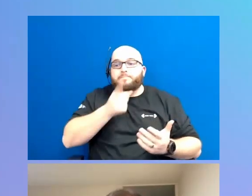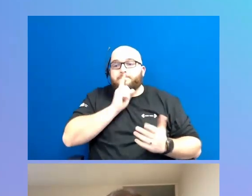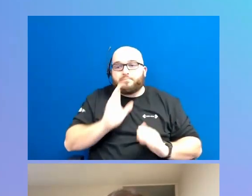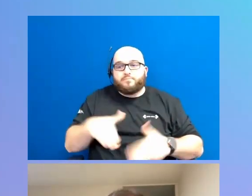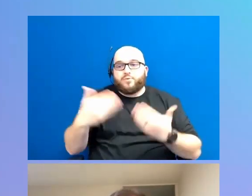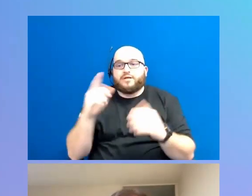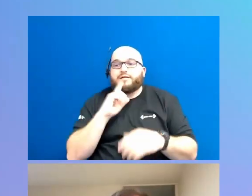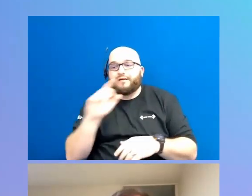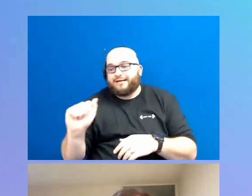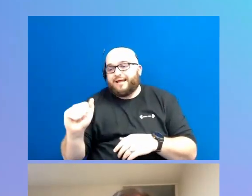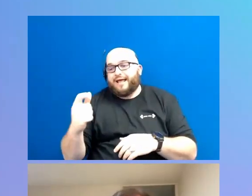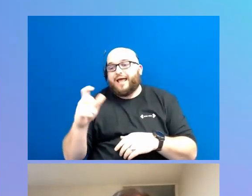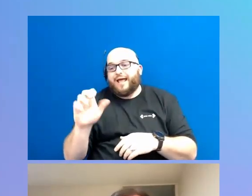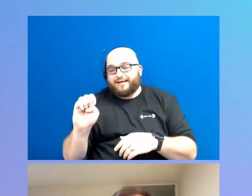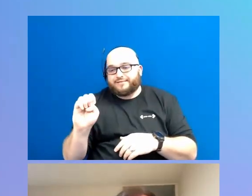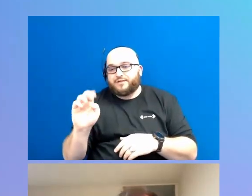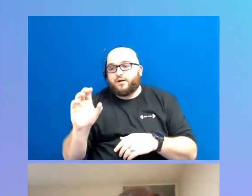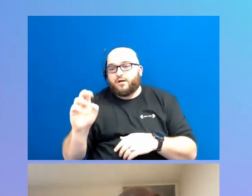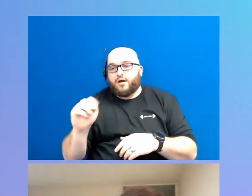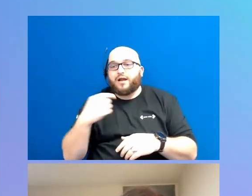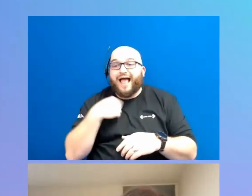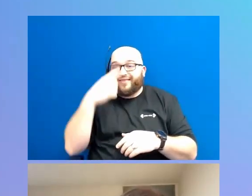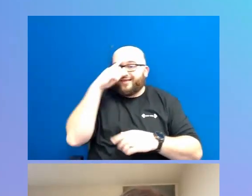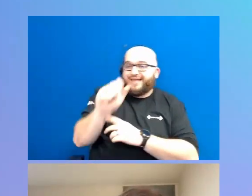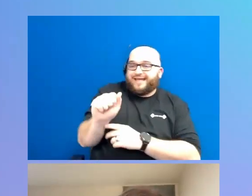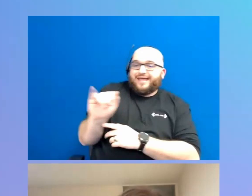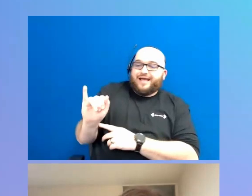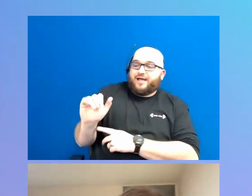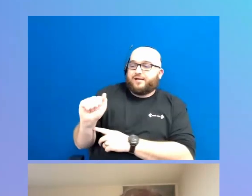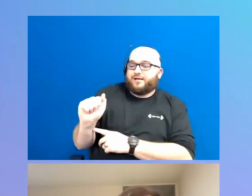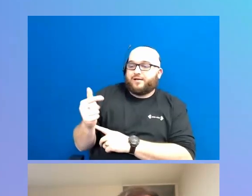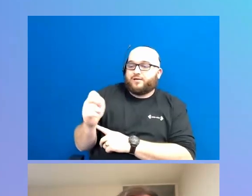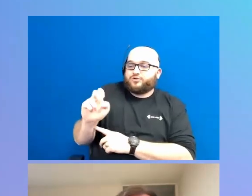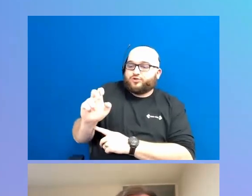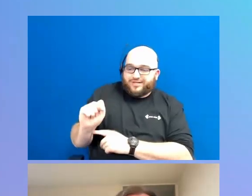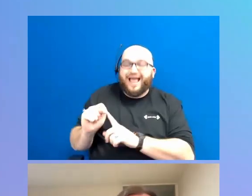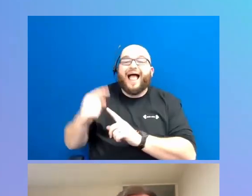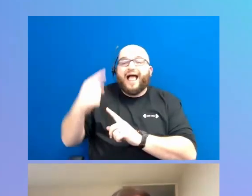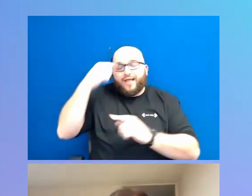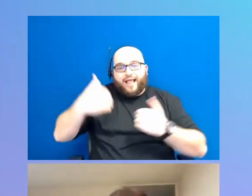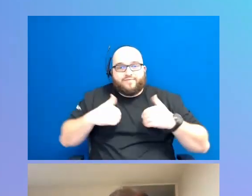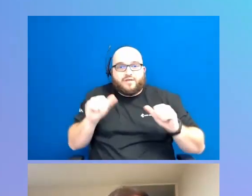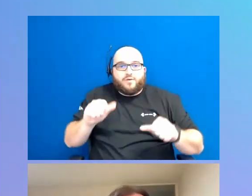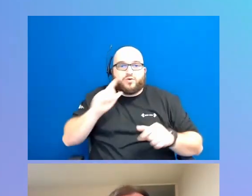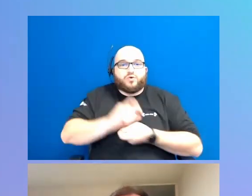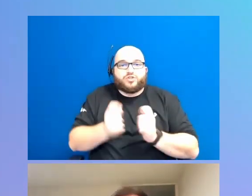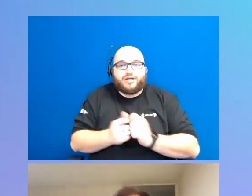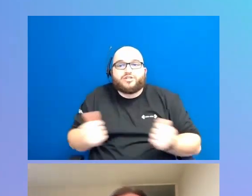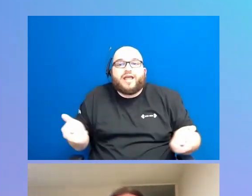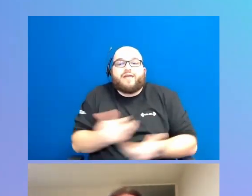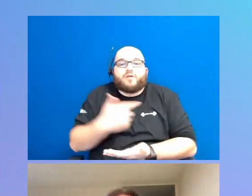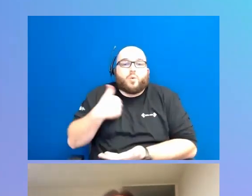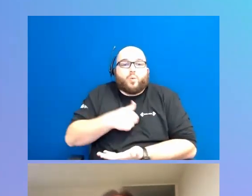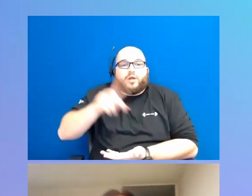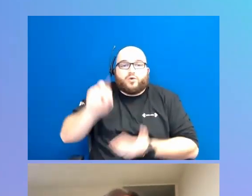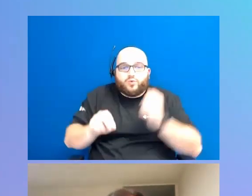AI agents. I think AI agents have the potential to really change everything we do. And just real